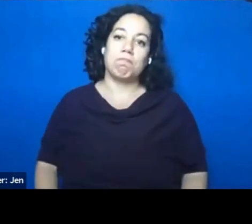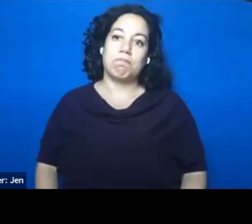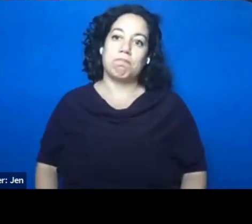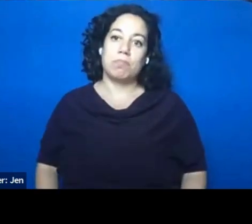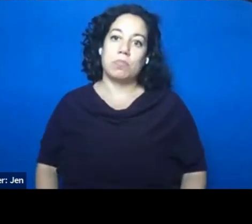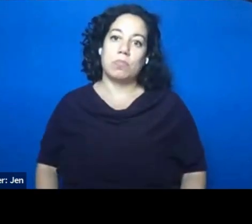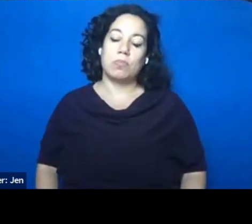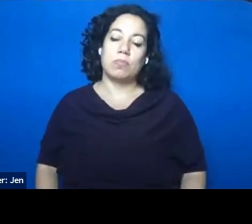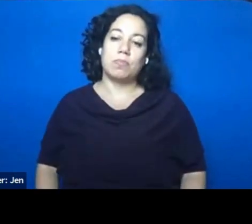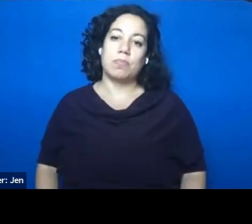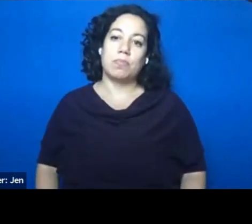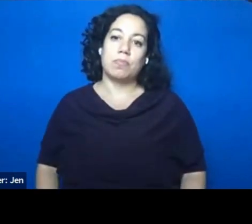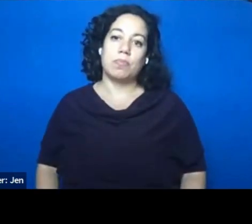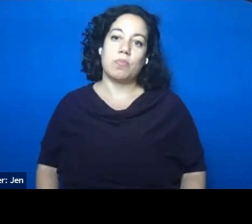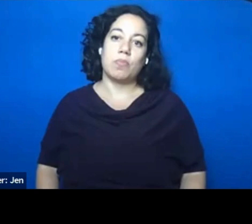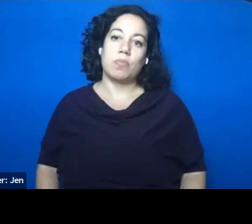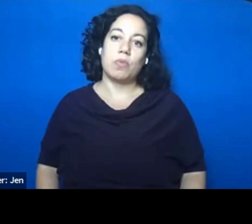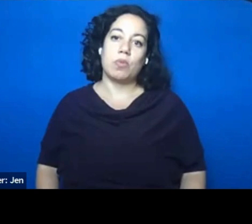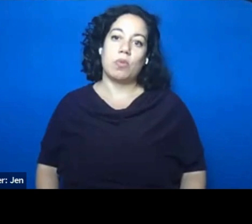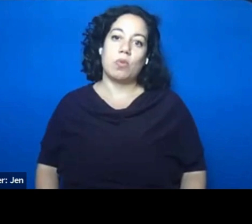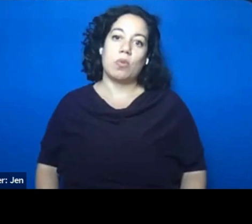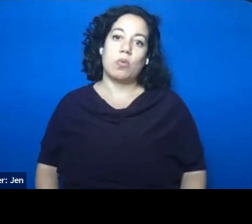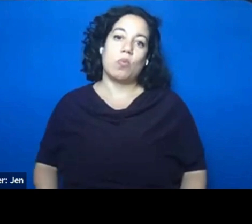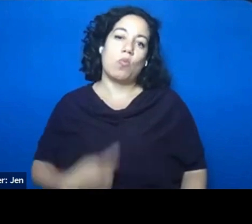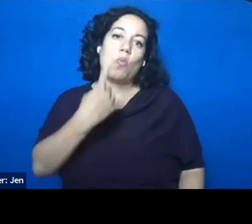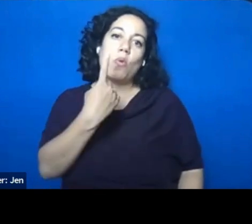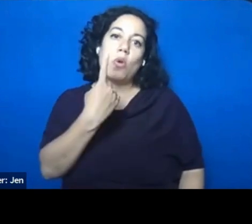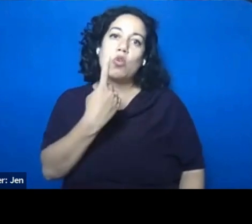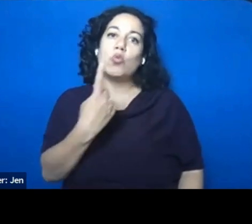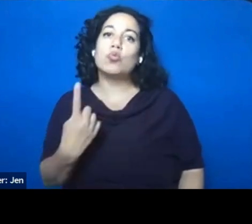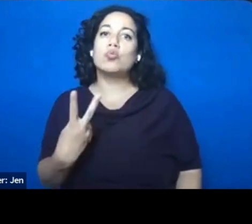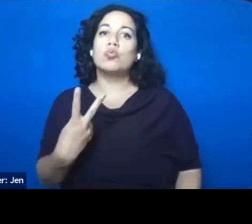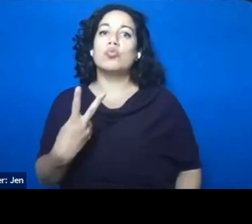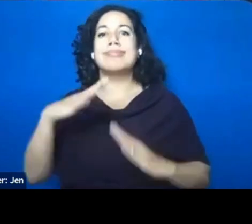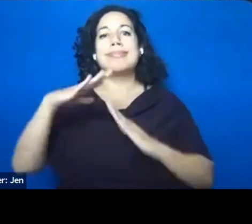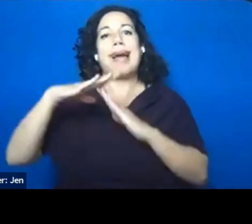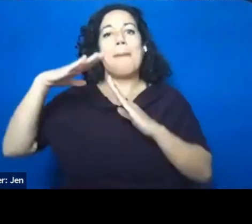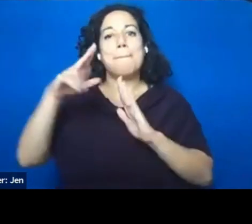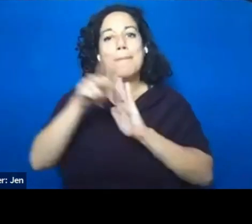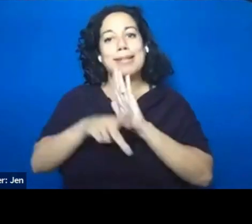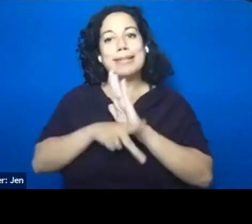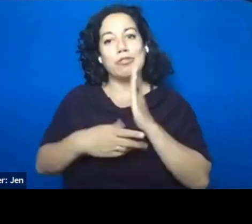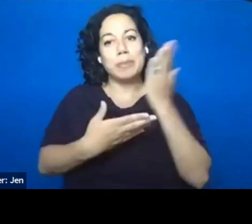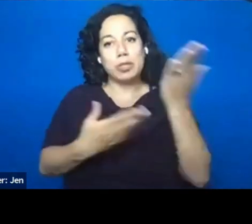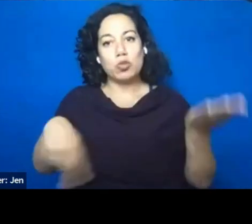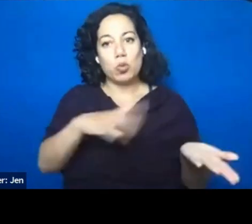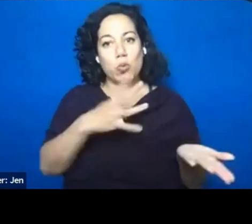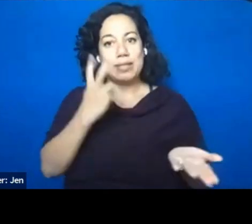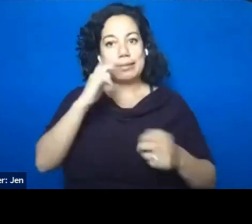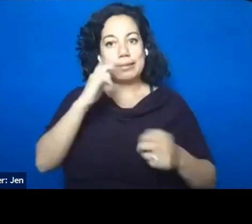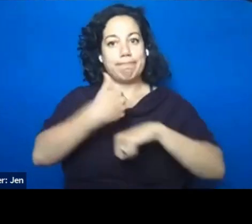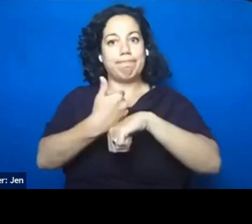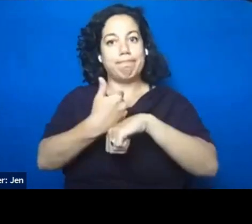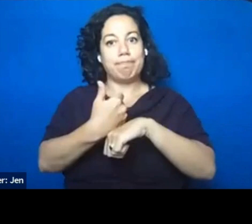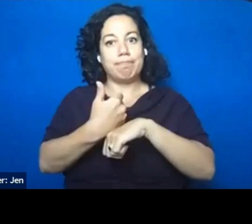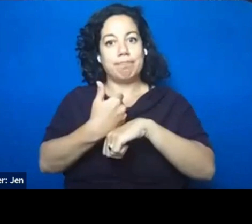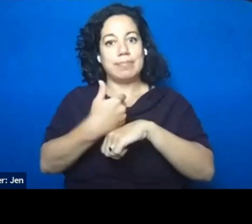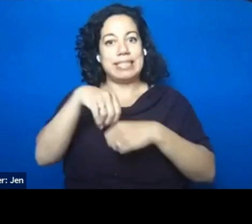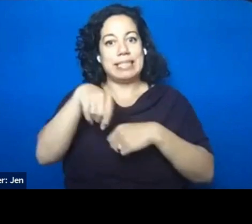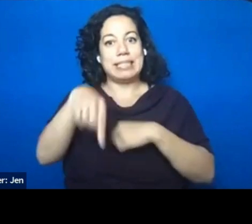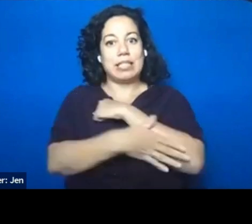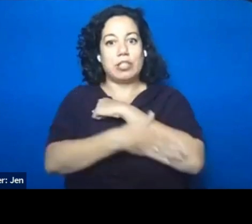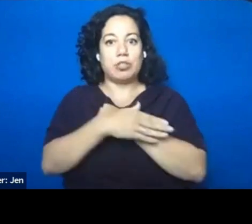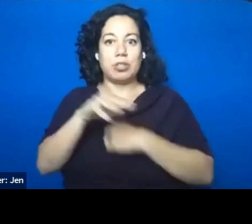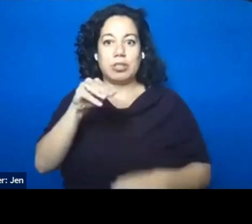are the 1 to 2 top policy recommendations that you'd like to see implemented in this country? Mary Louise, you're